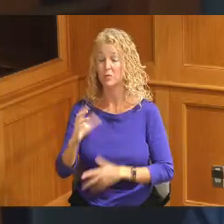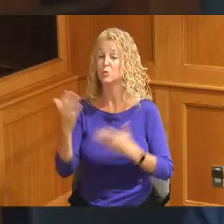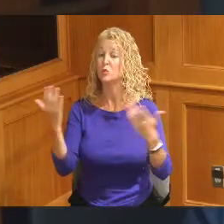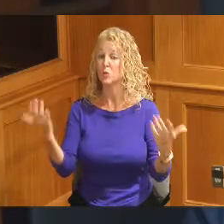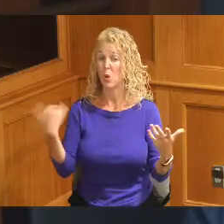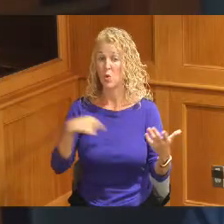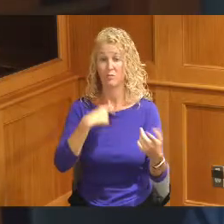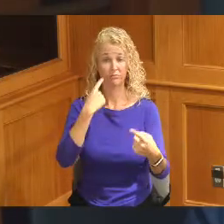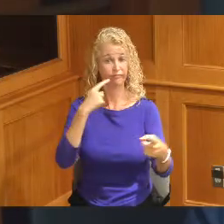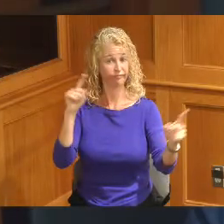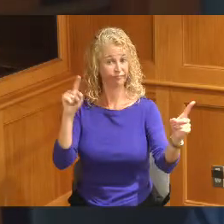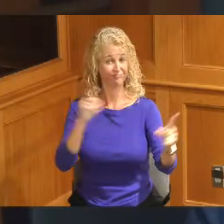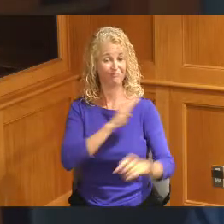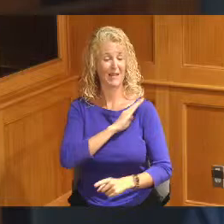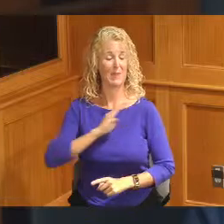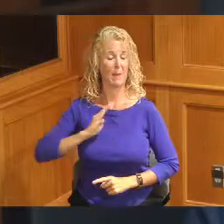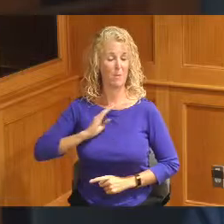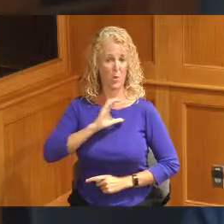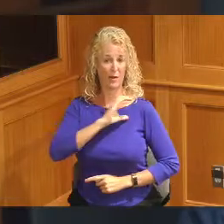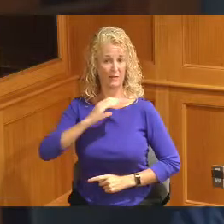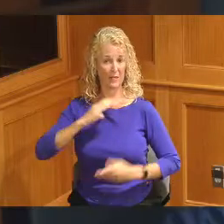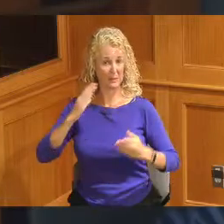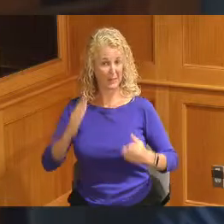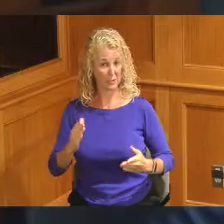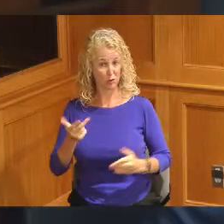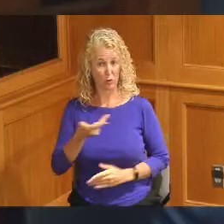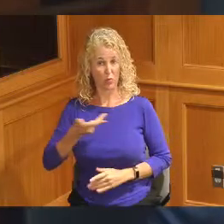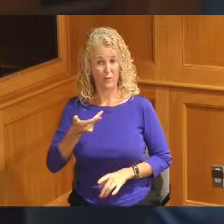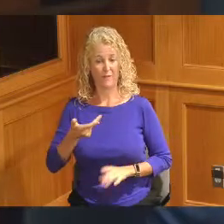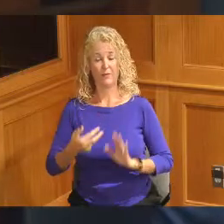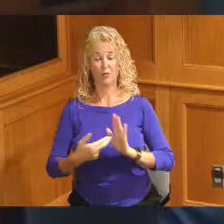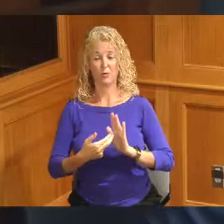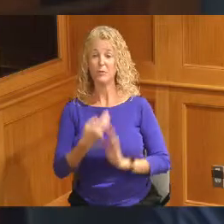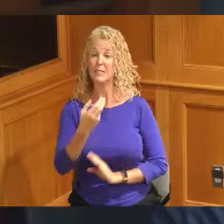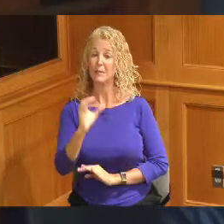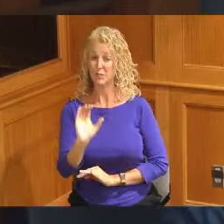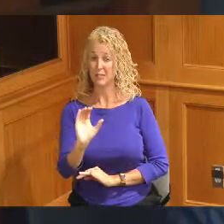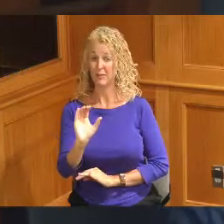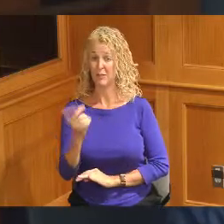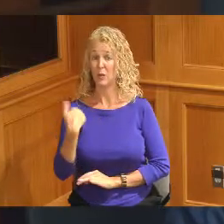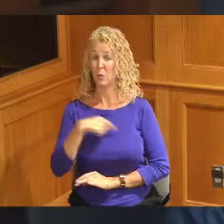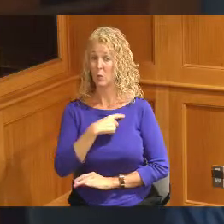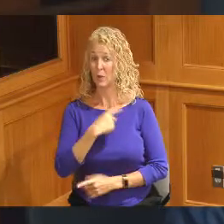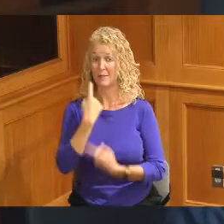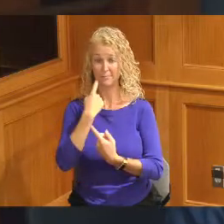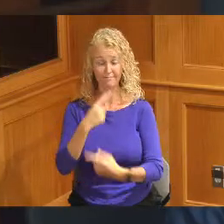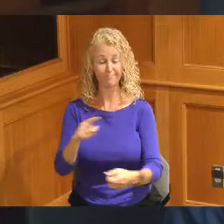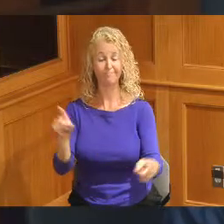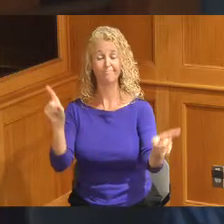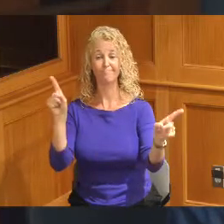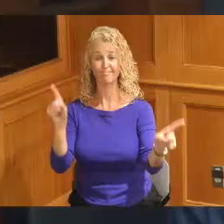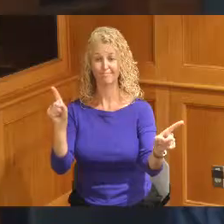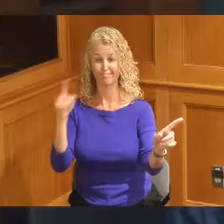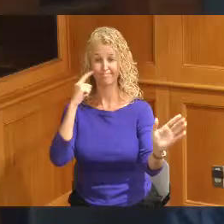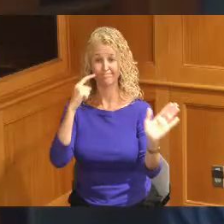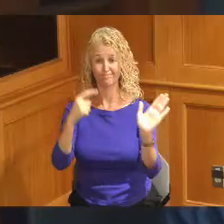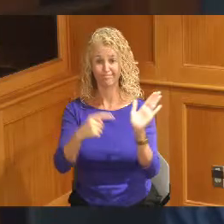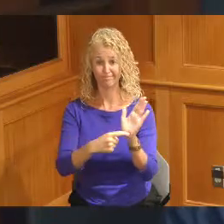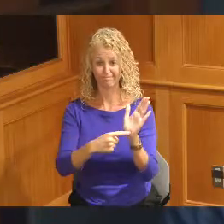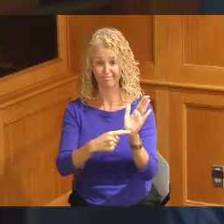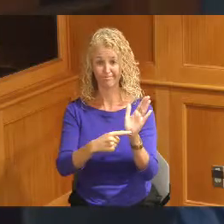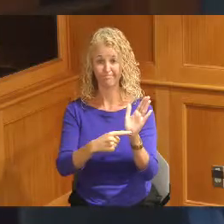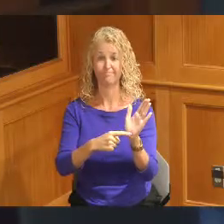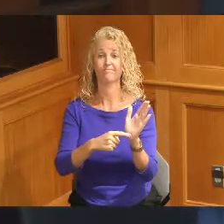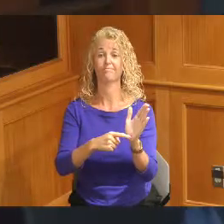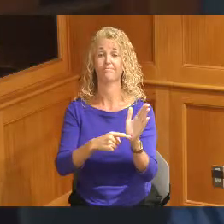it proclaimed that the Board of County Commissioners of Hamilton County, Ohio, does hereby recognize the commitment